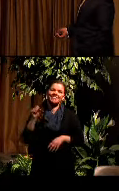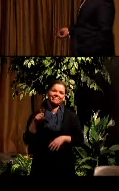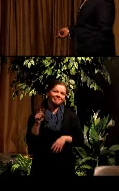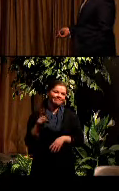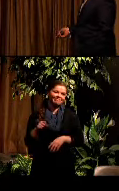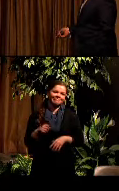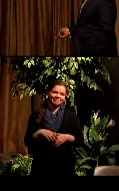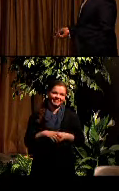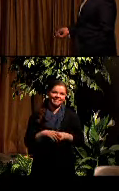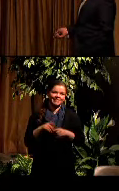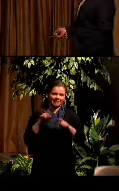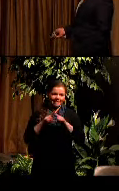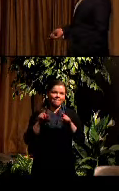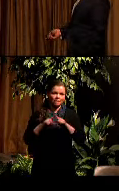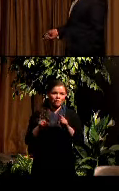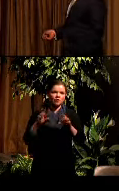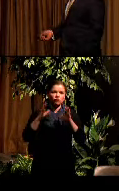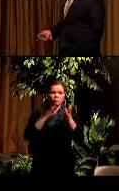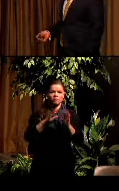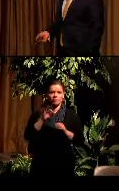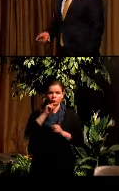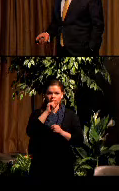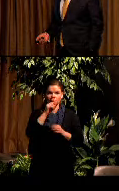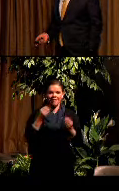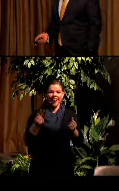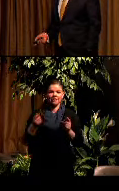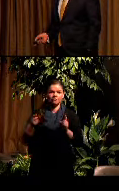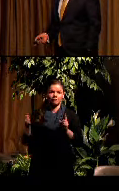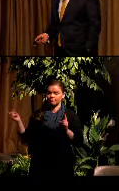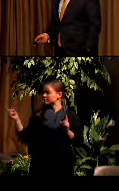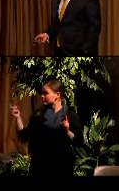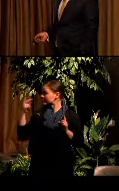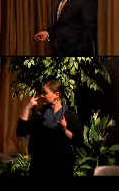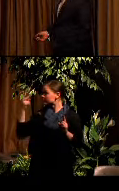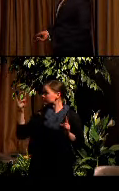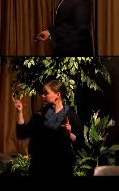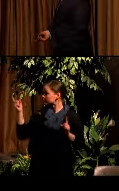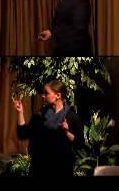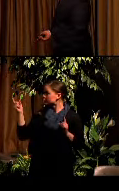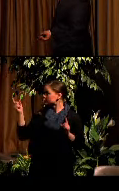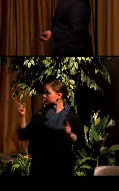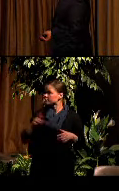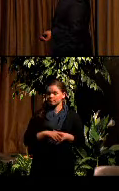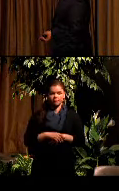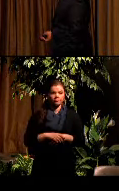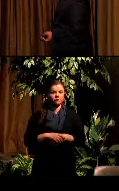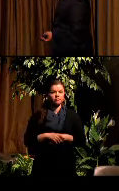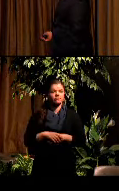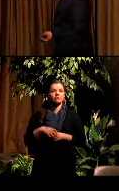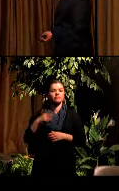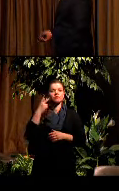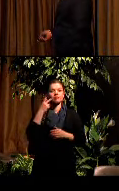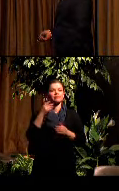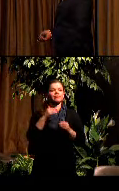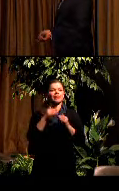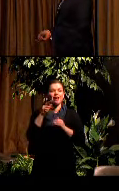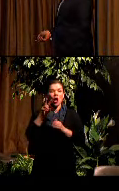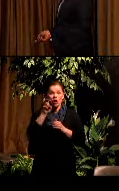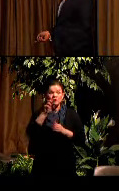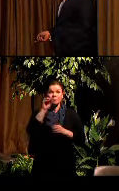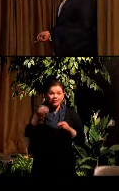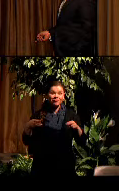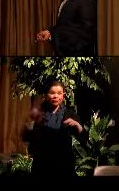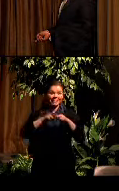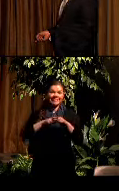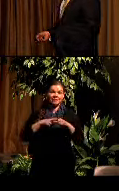darter, and the gadwall, which populations are up by over 200% since 1968. Grassland